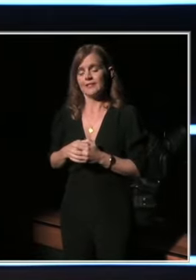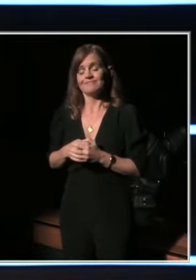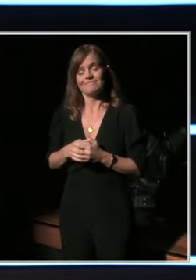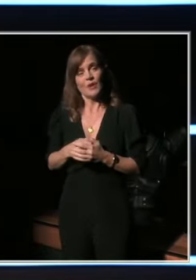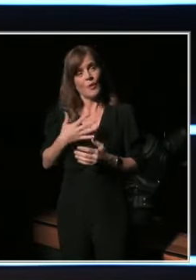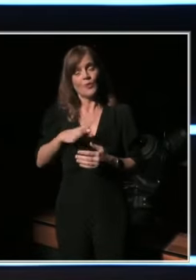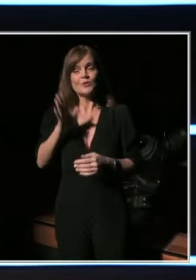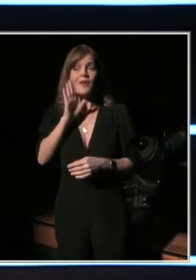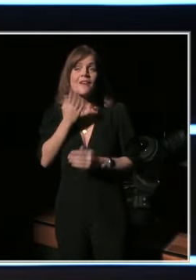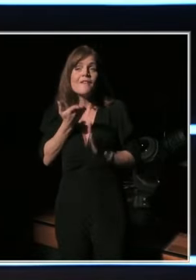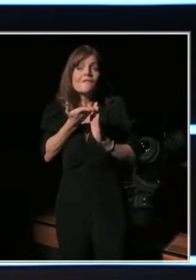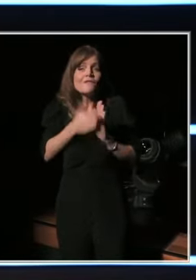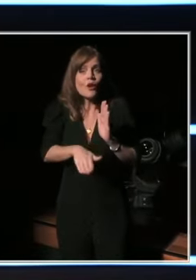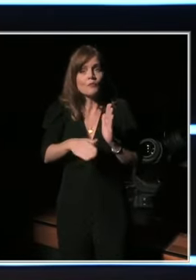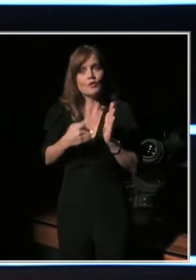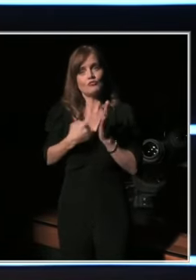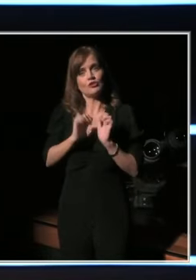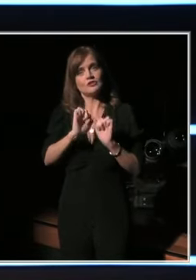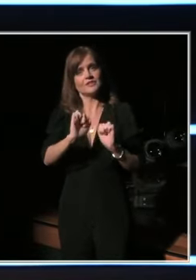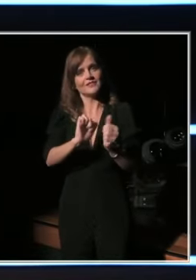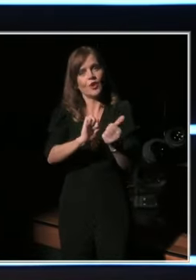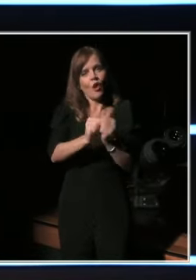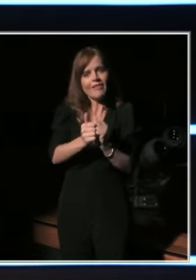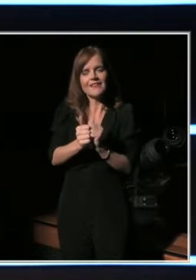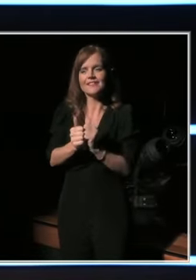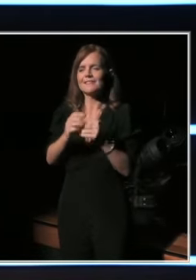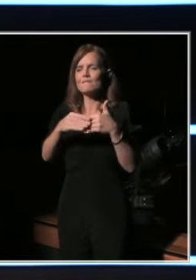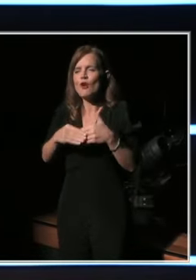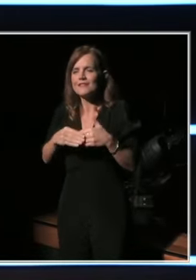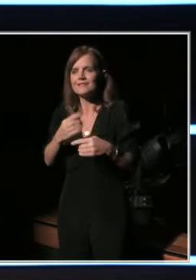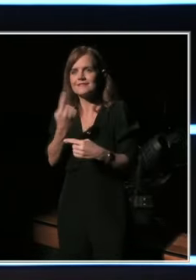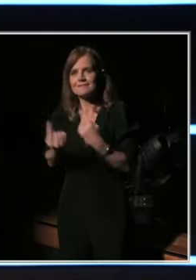So now let's hear from some of Roger's friends and colleagues.